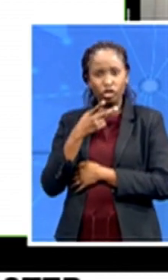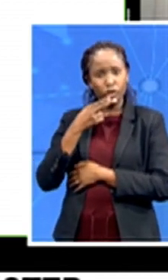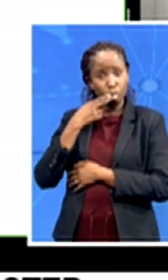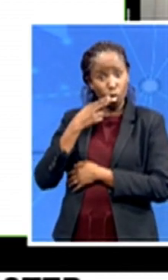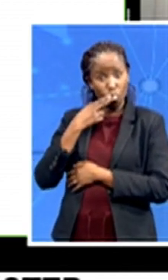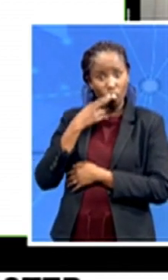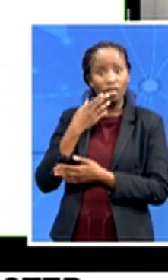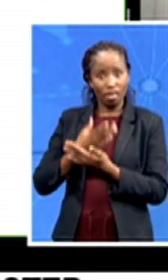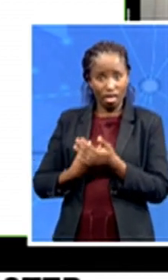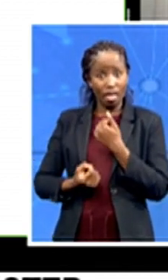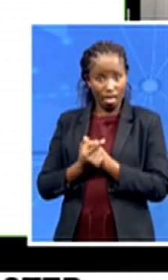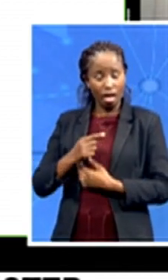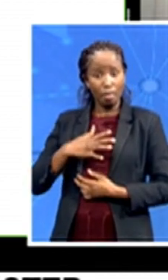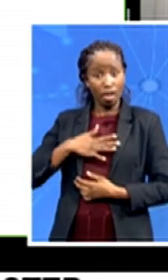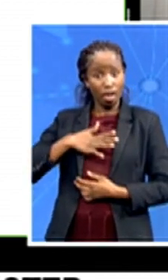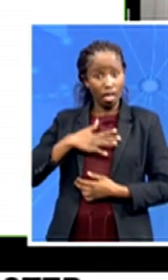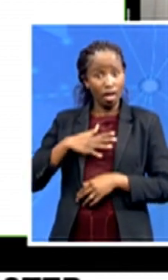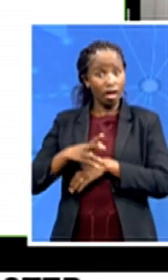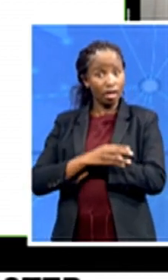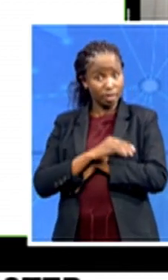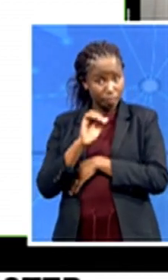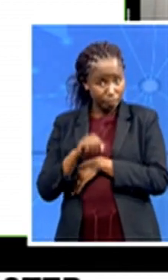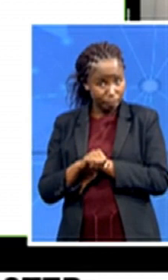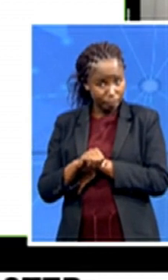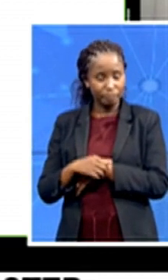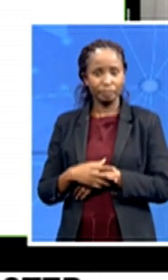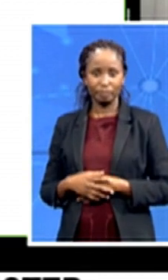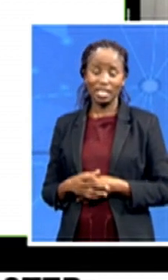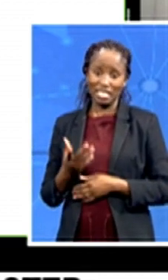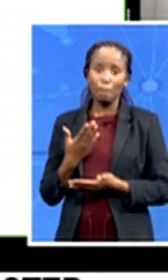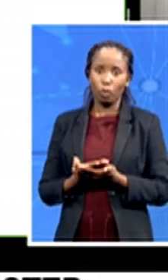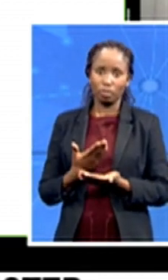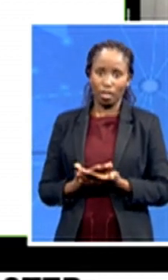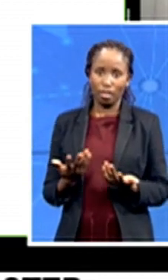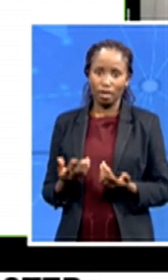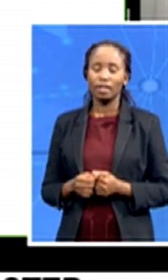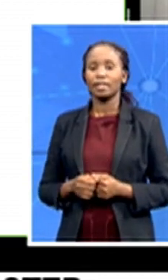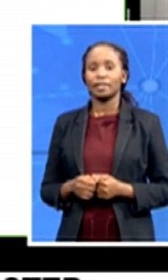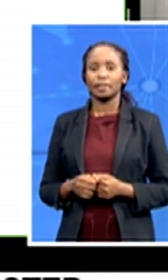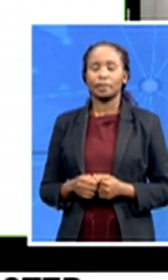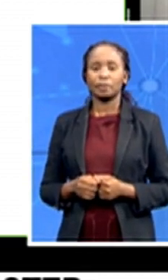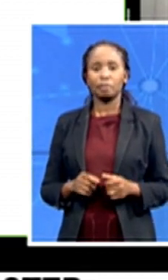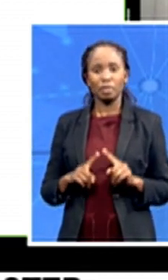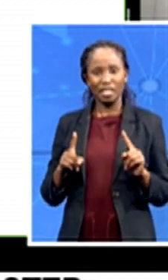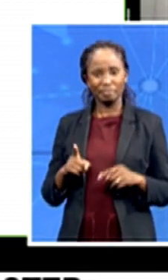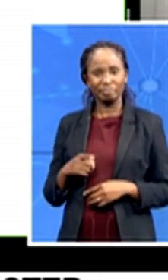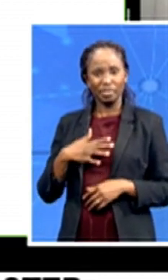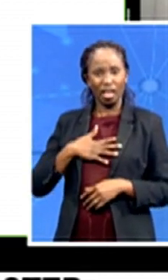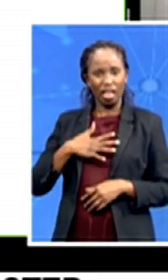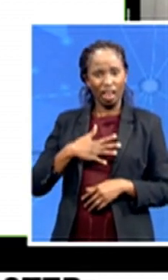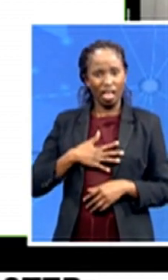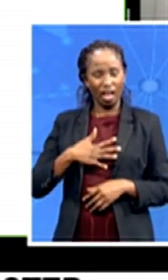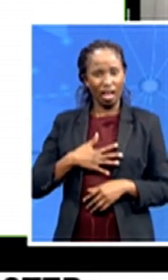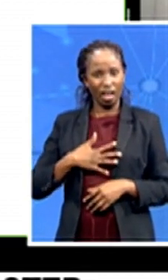biological plausibility. But does lung cancer cause smoking? No, it doesn't.